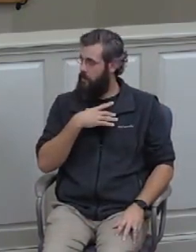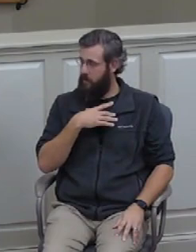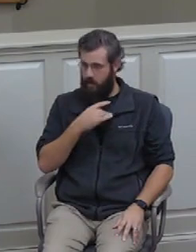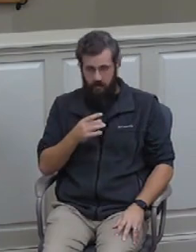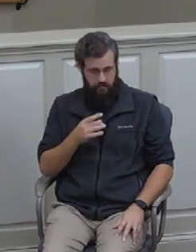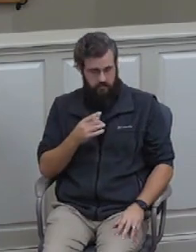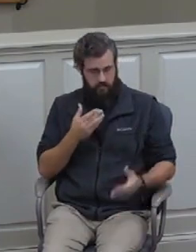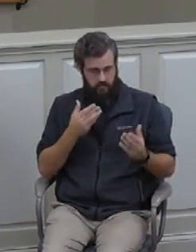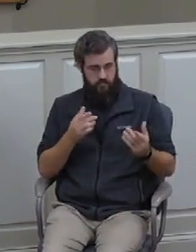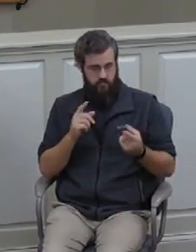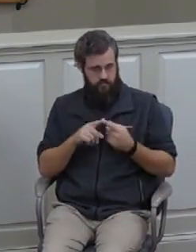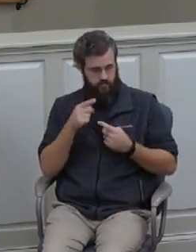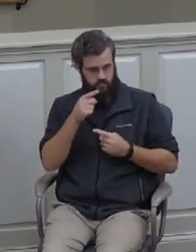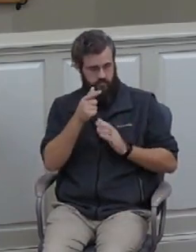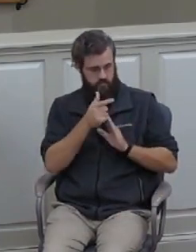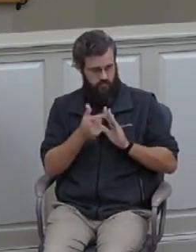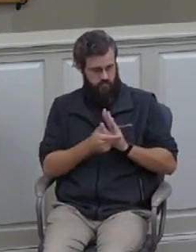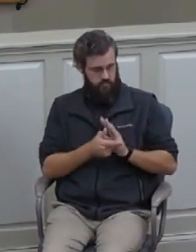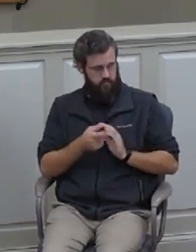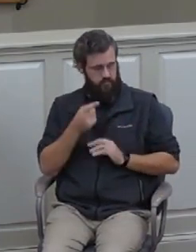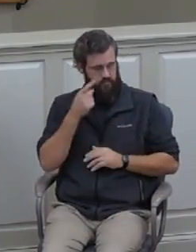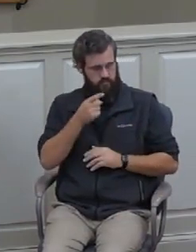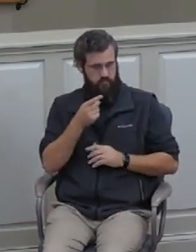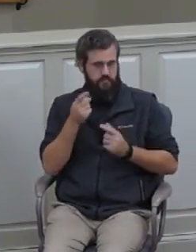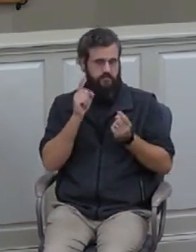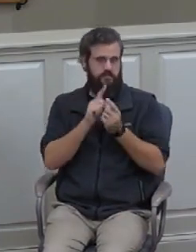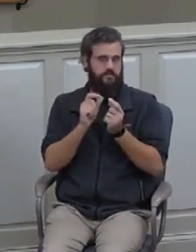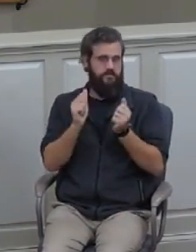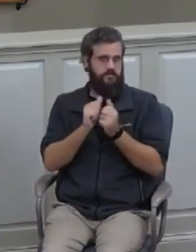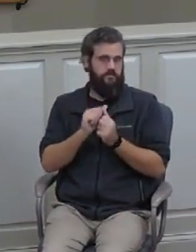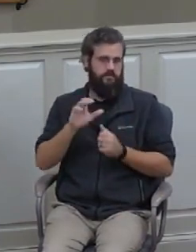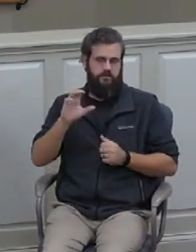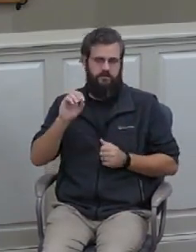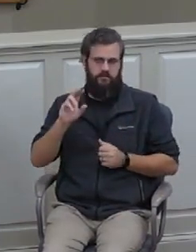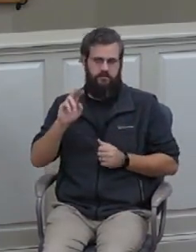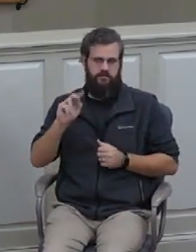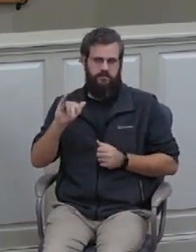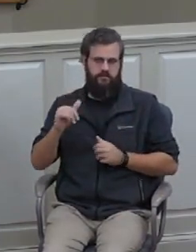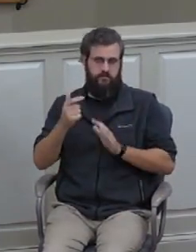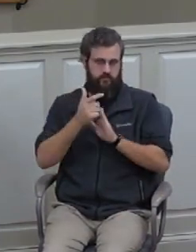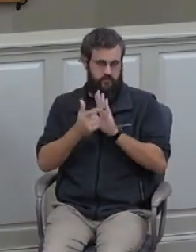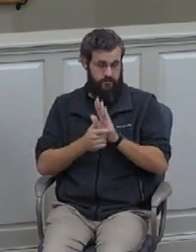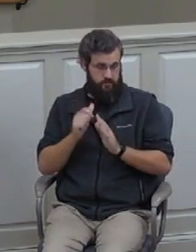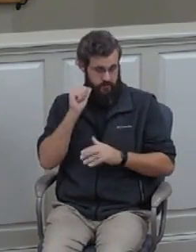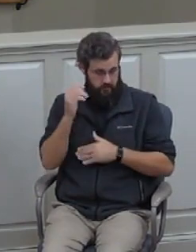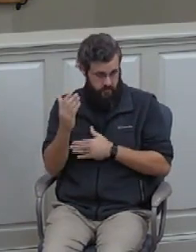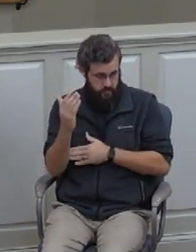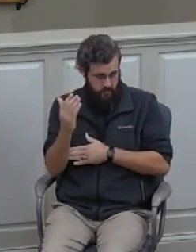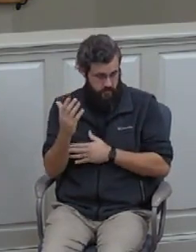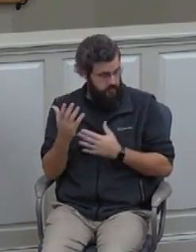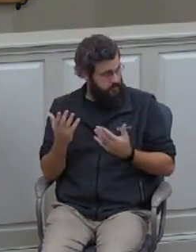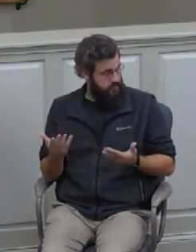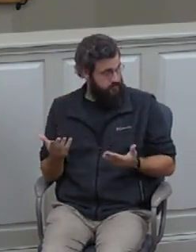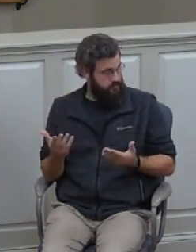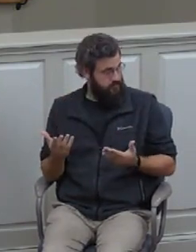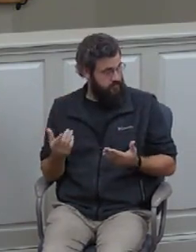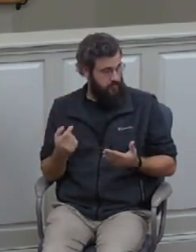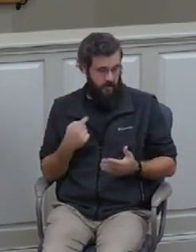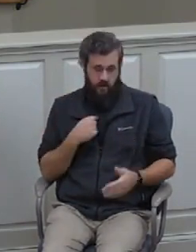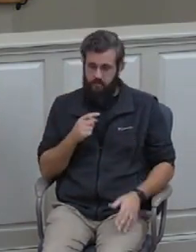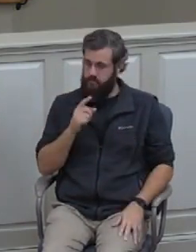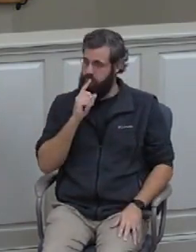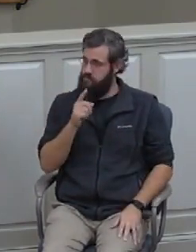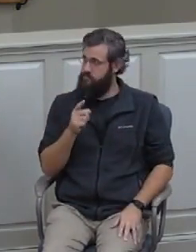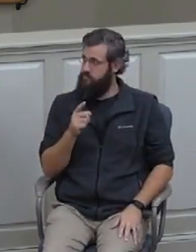suggest to you, if possible, that you get up with county attorney as early as possible tomorrow morning, because I'm sure